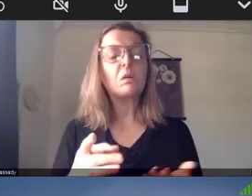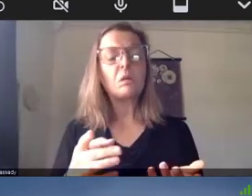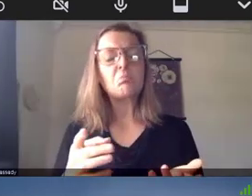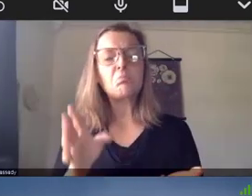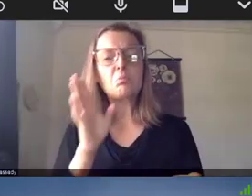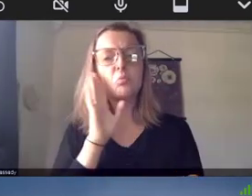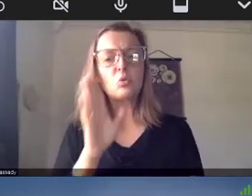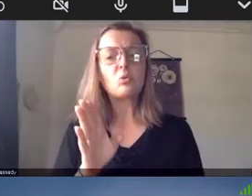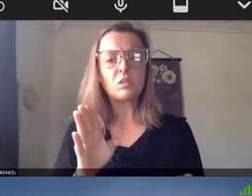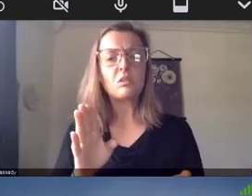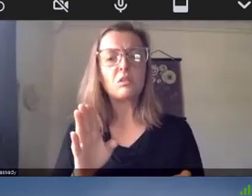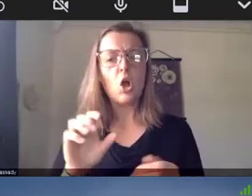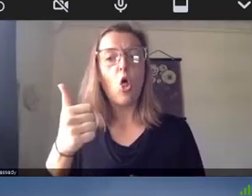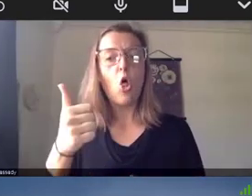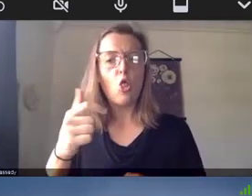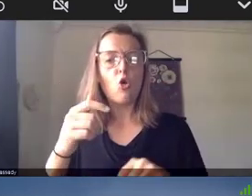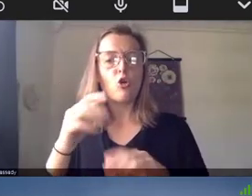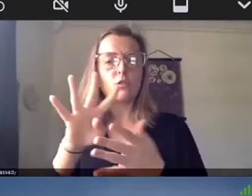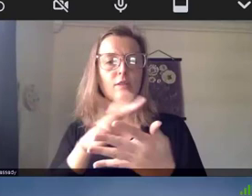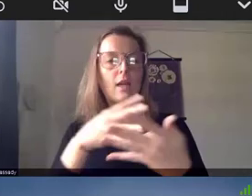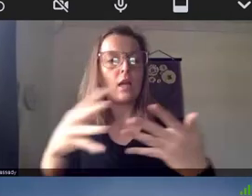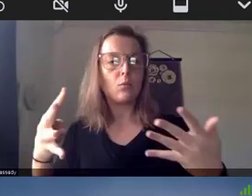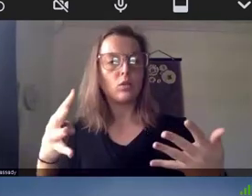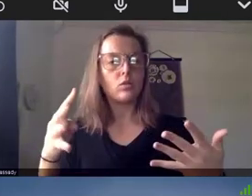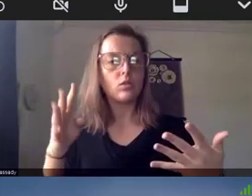sort of things that you would normally look up